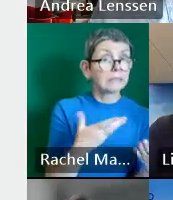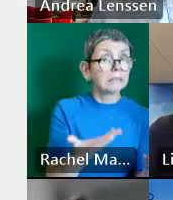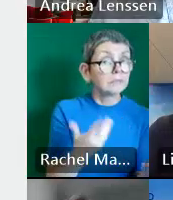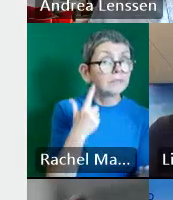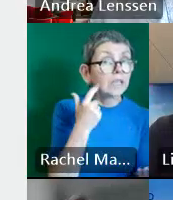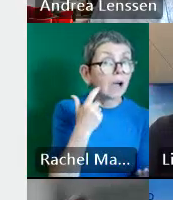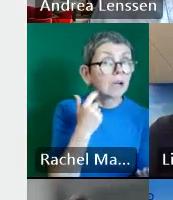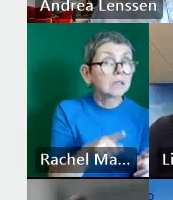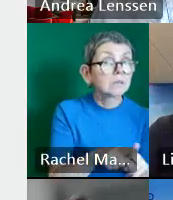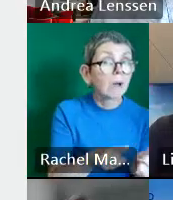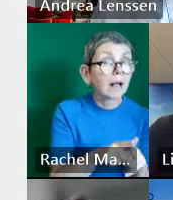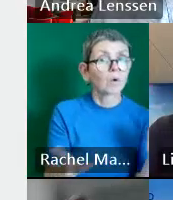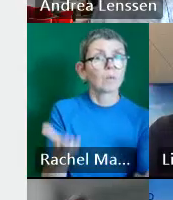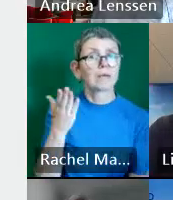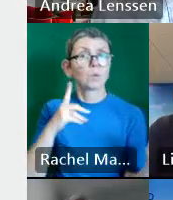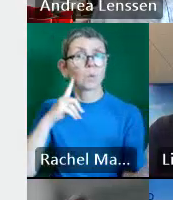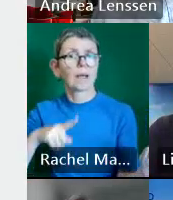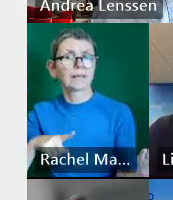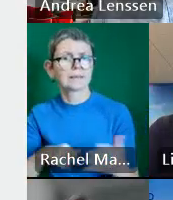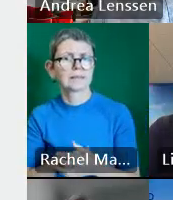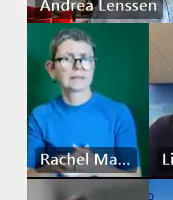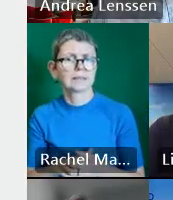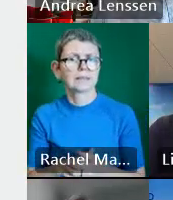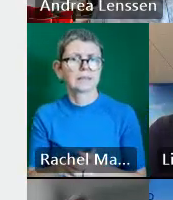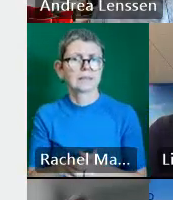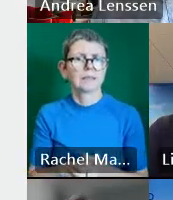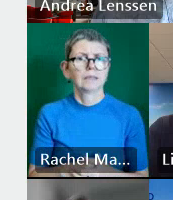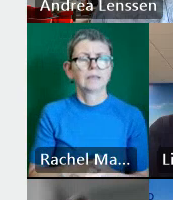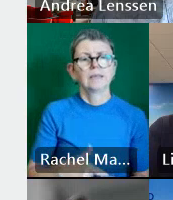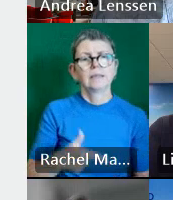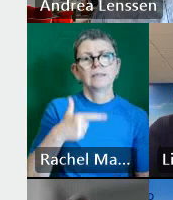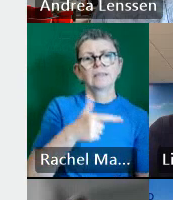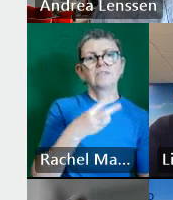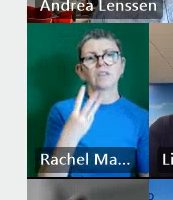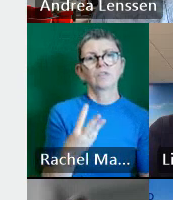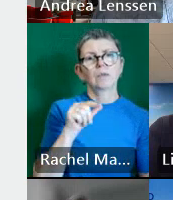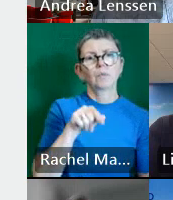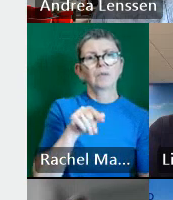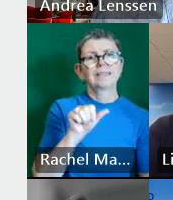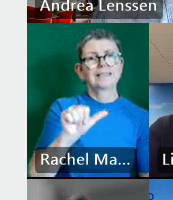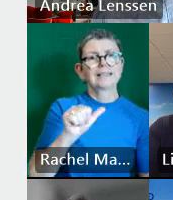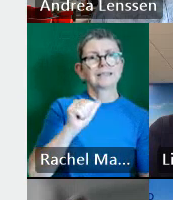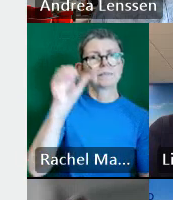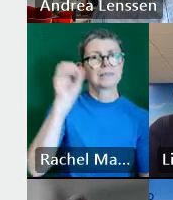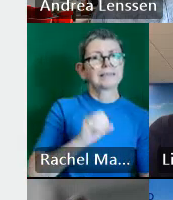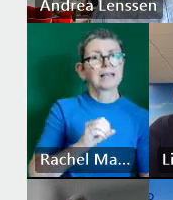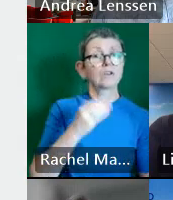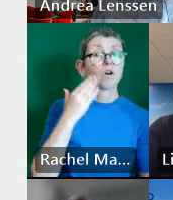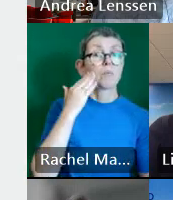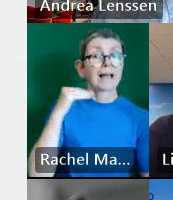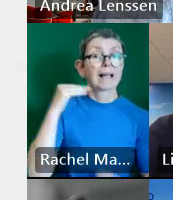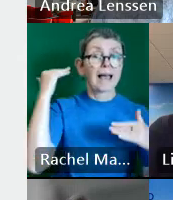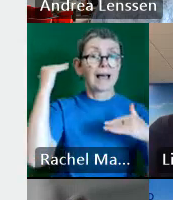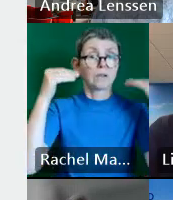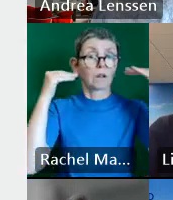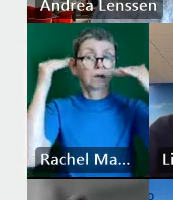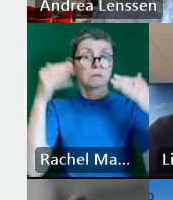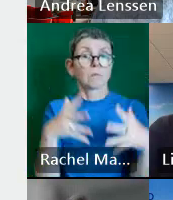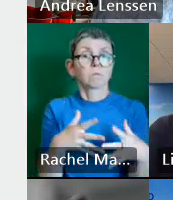to their white counterparts. 73.6% of Black adults were considered to be overweight or obese. 2016 to